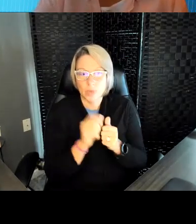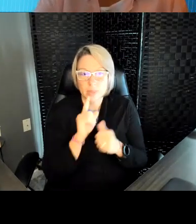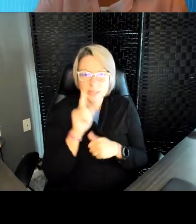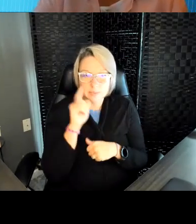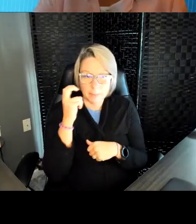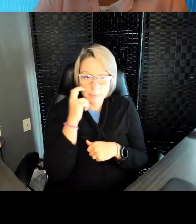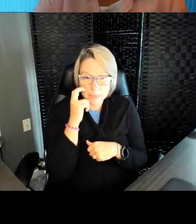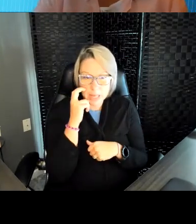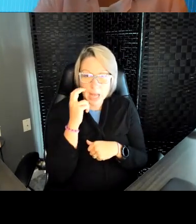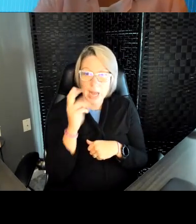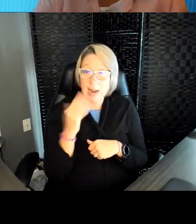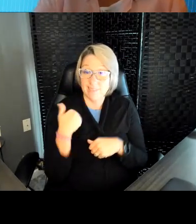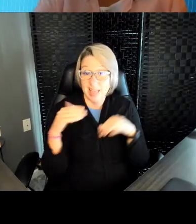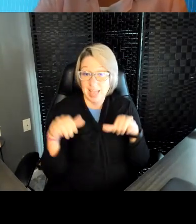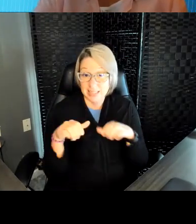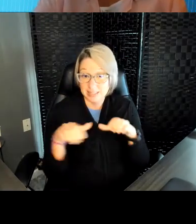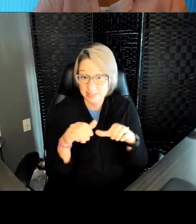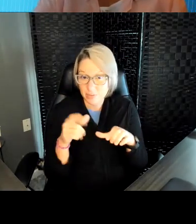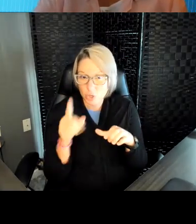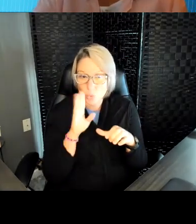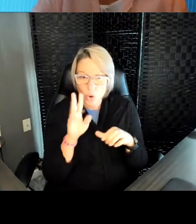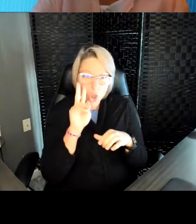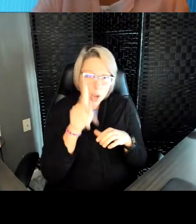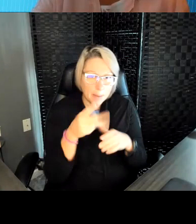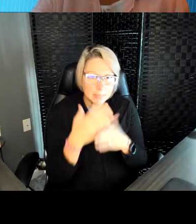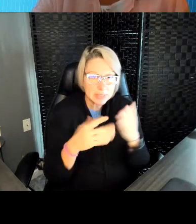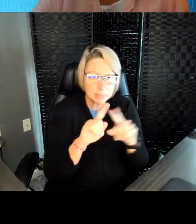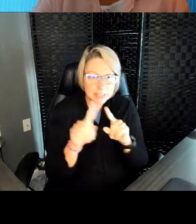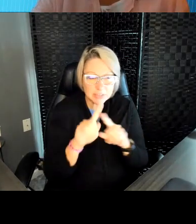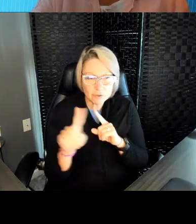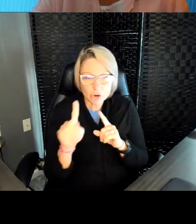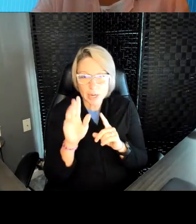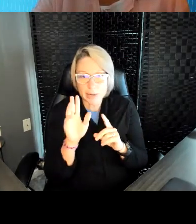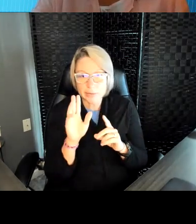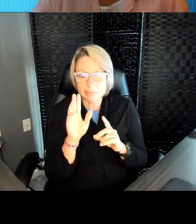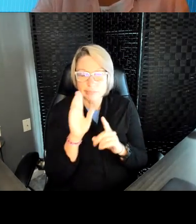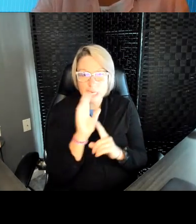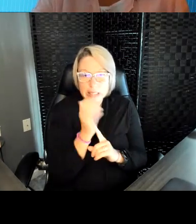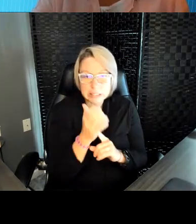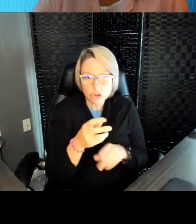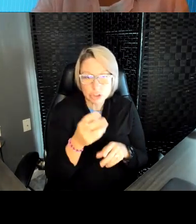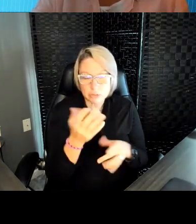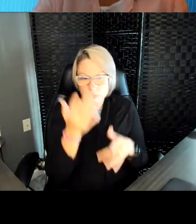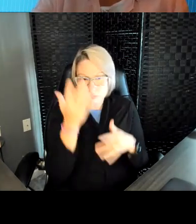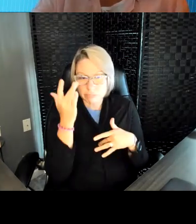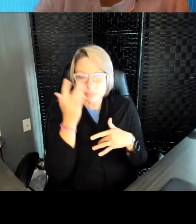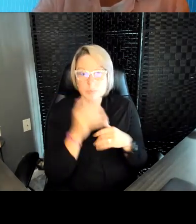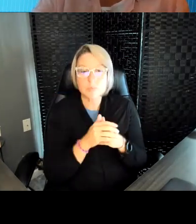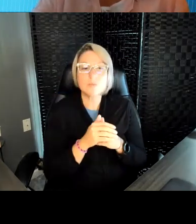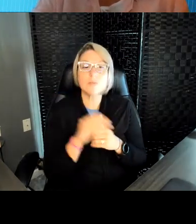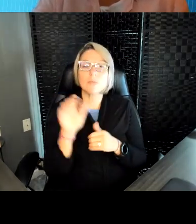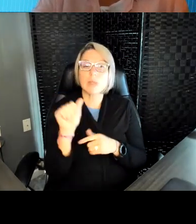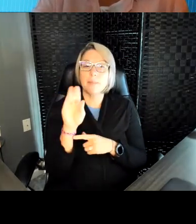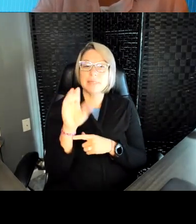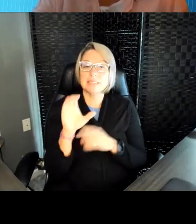me in an activity where I'm going to have you look up some conditions. We're going to talk about the ABC indicators of early onset hearing